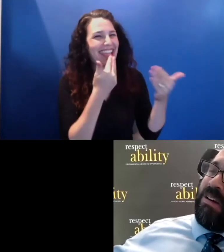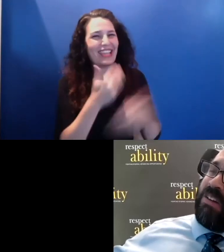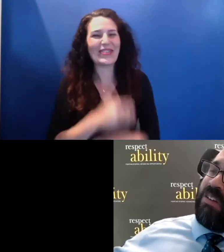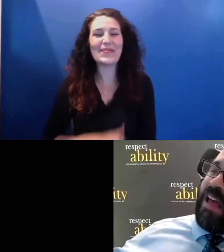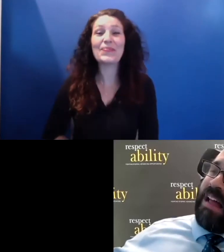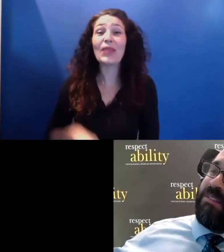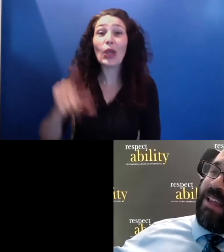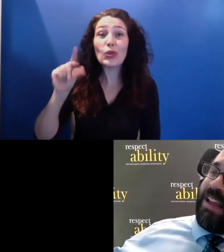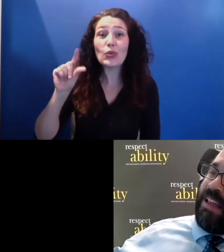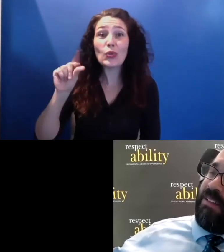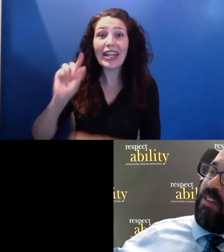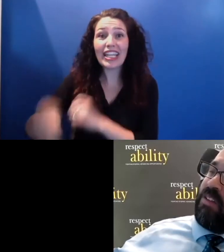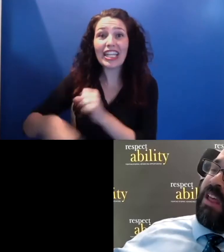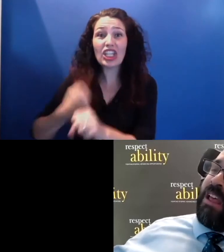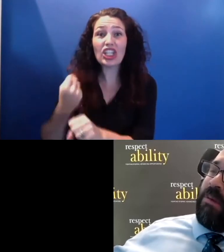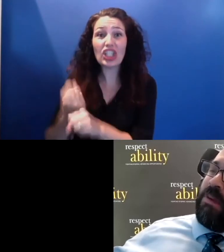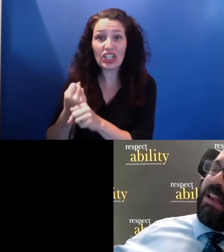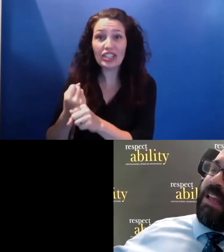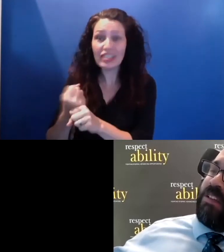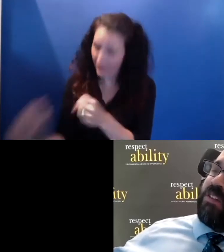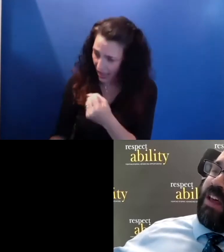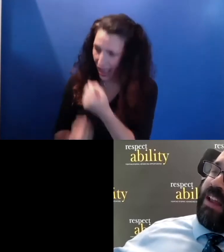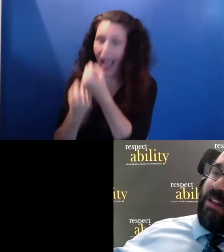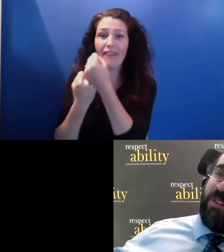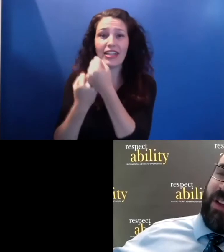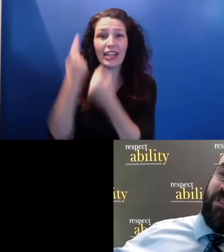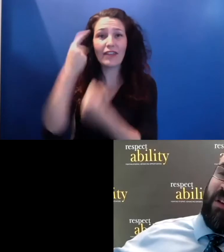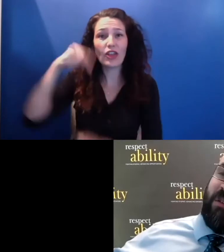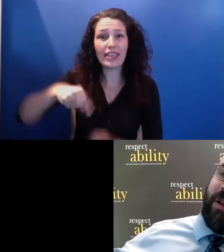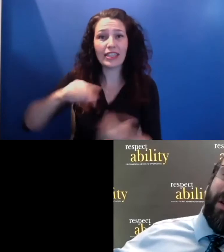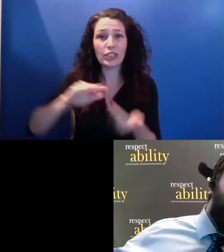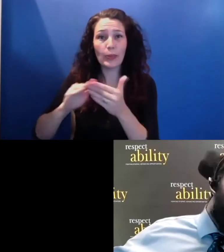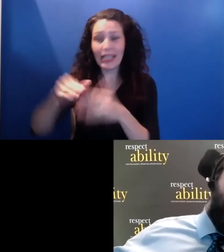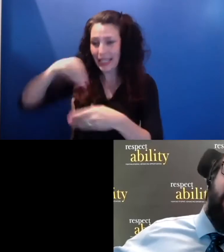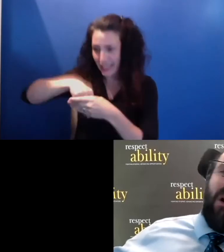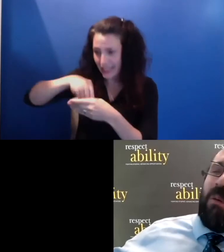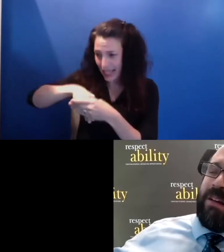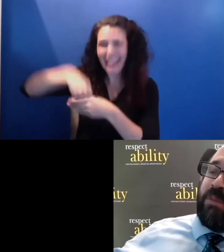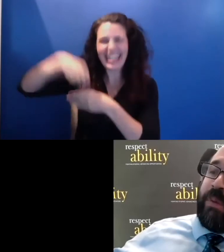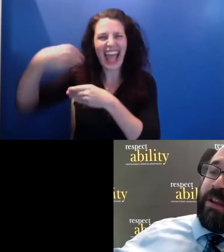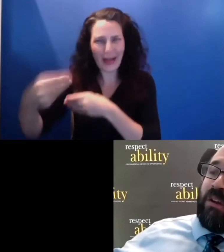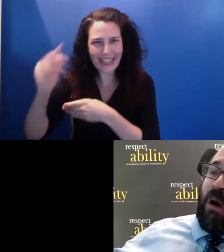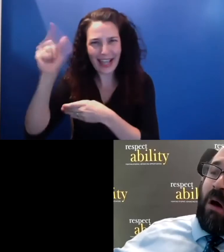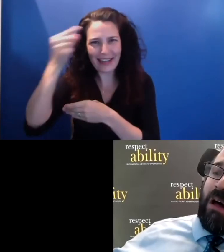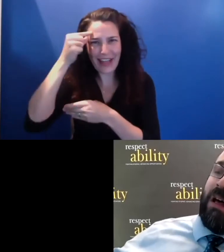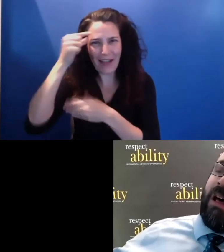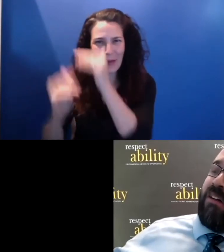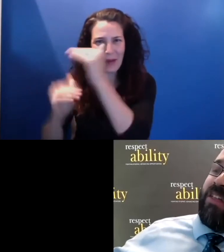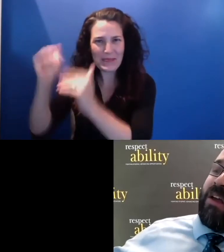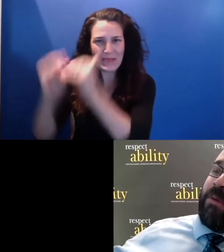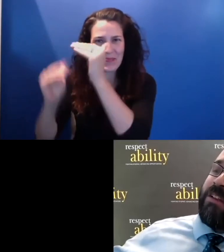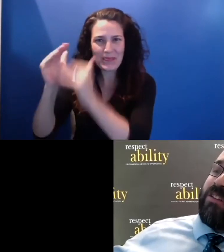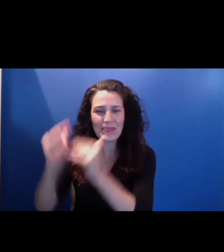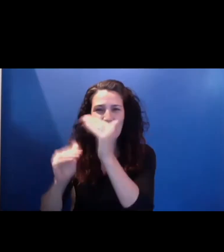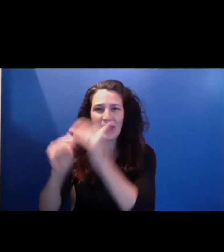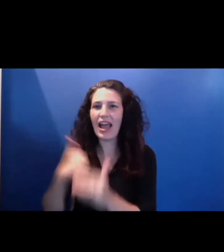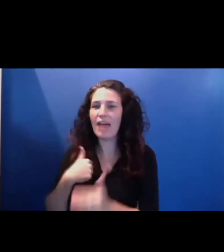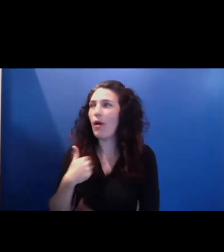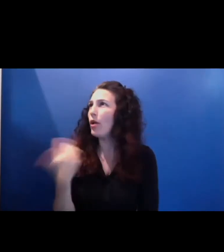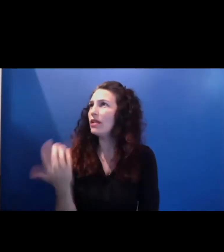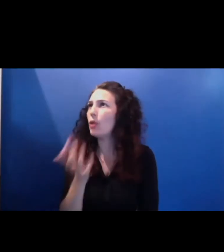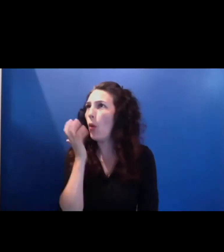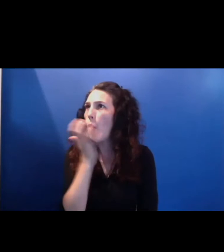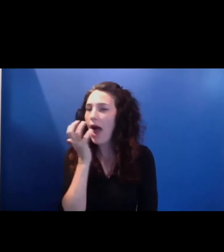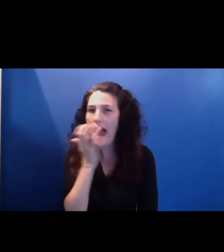years of advocating for this community inside and outside of government, I've always been in awe of the committed